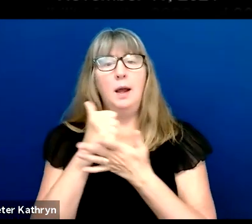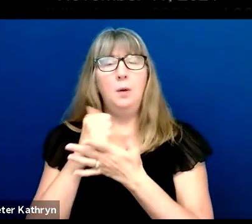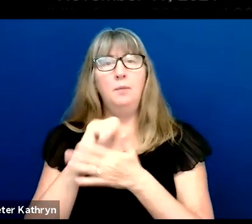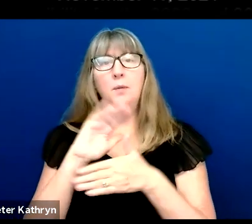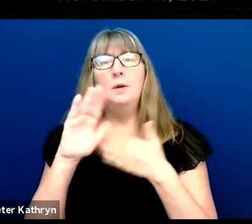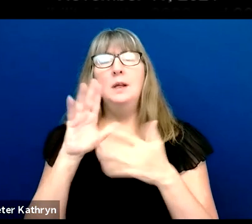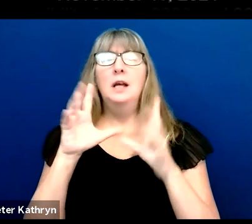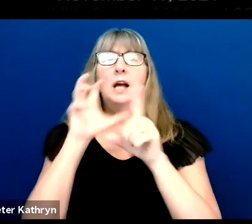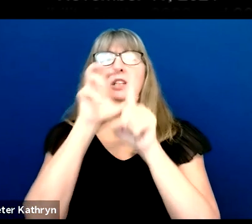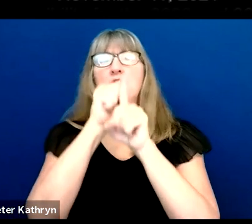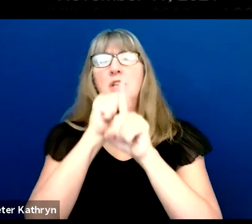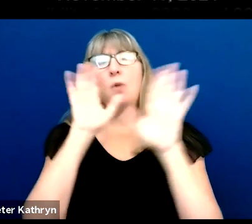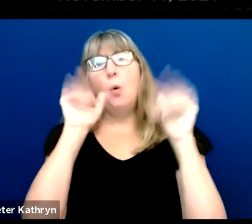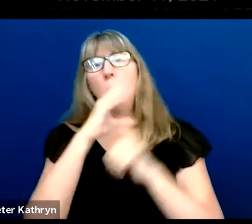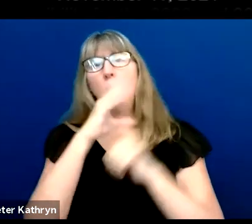dreams.